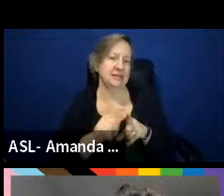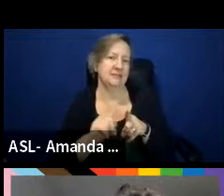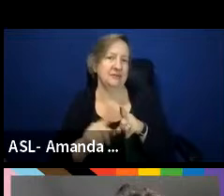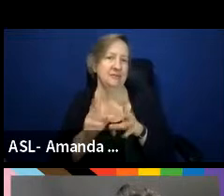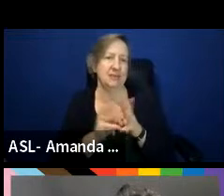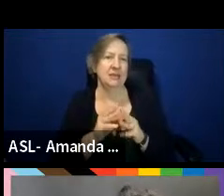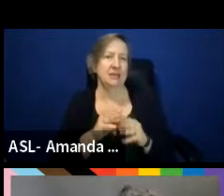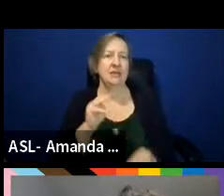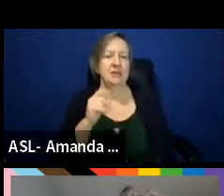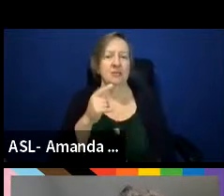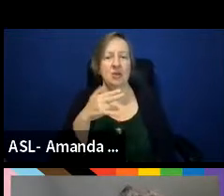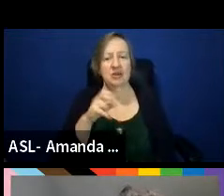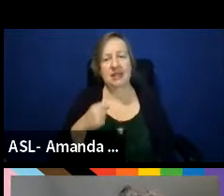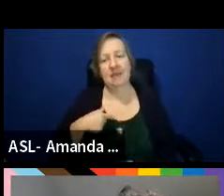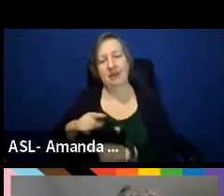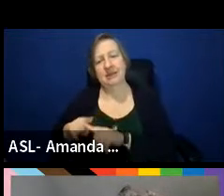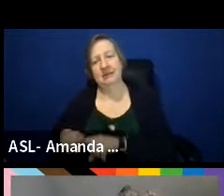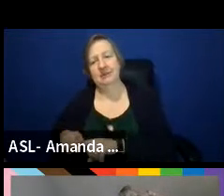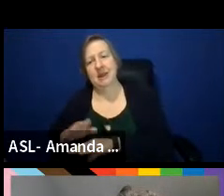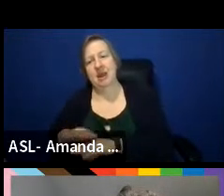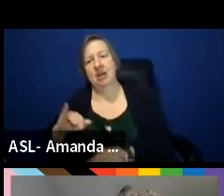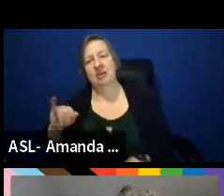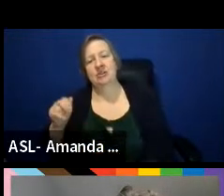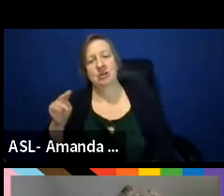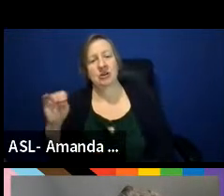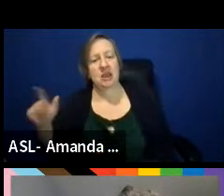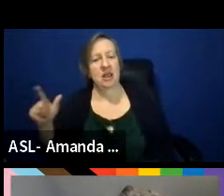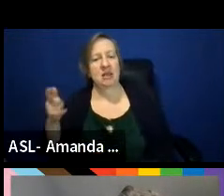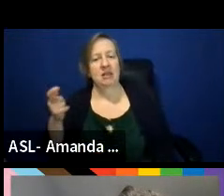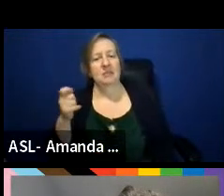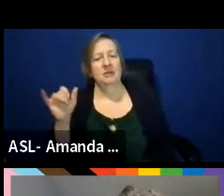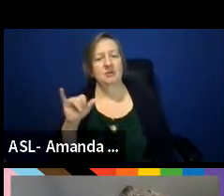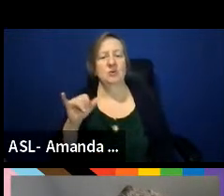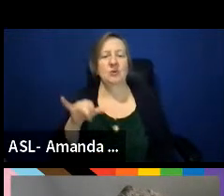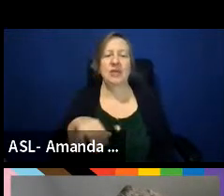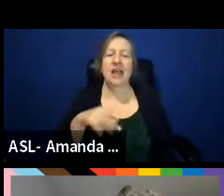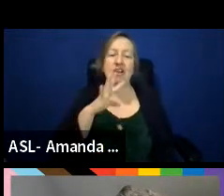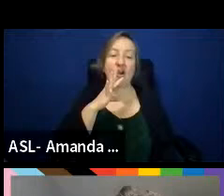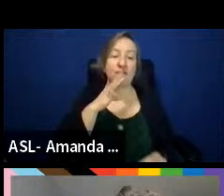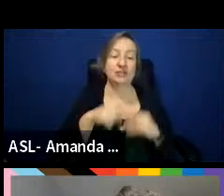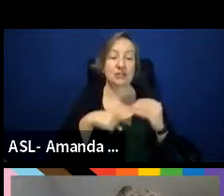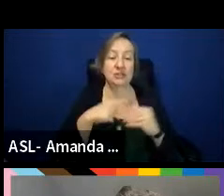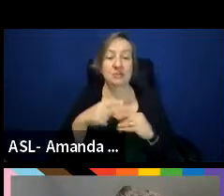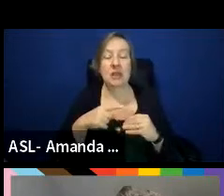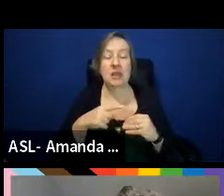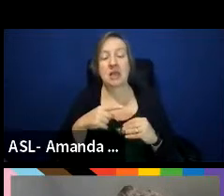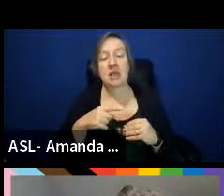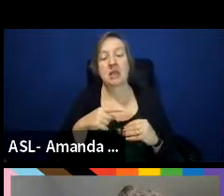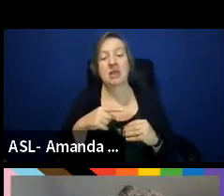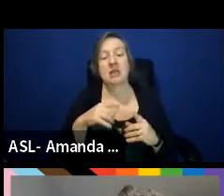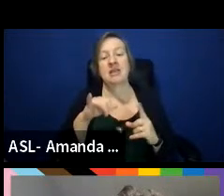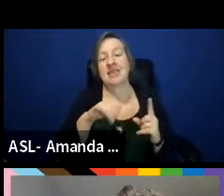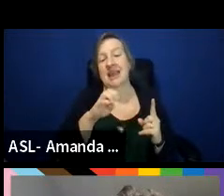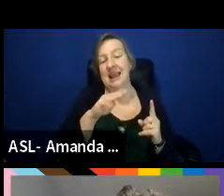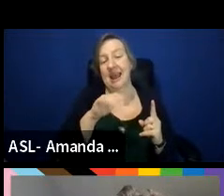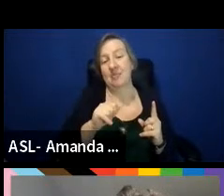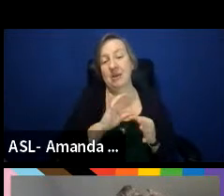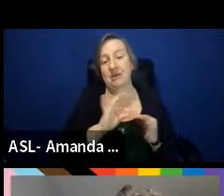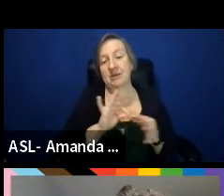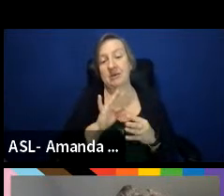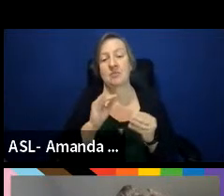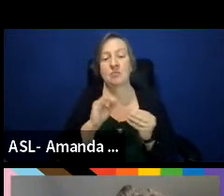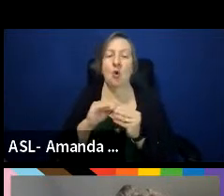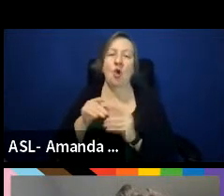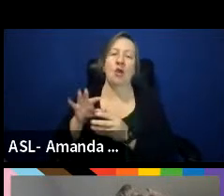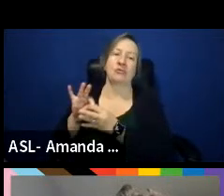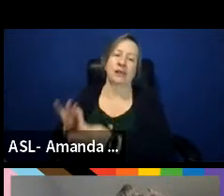going to lean on Johnell a little bit as well. So the conversation about that that Emma went through was really more on the